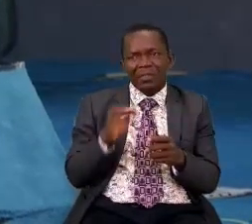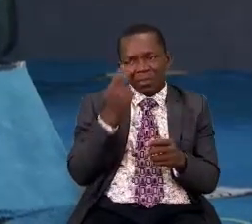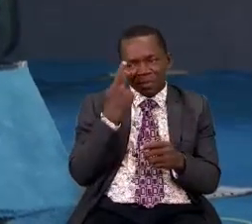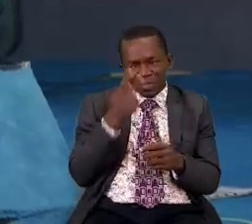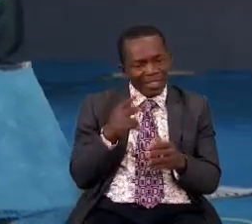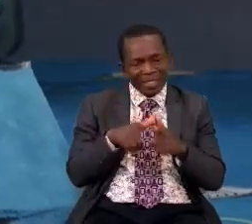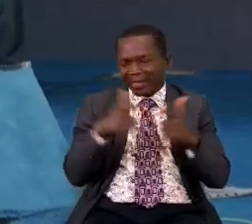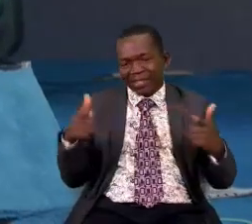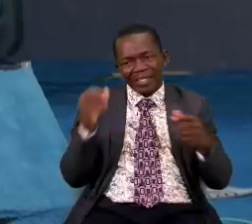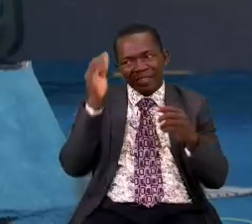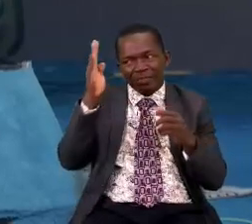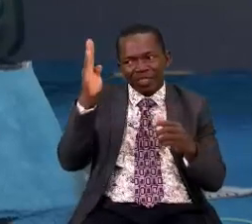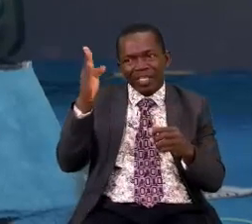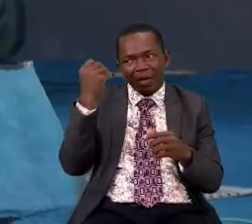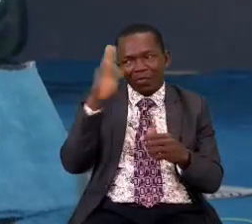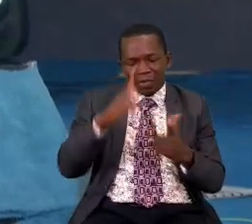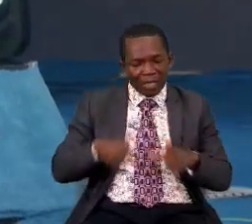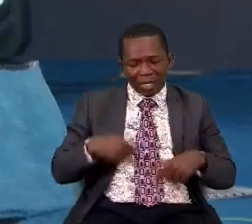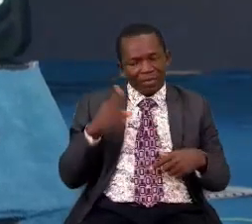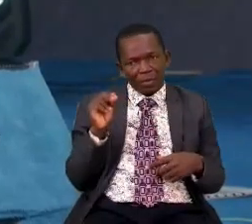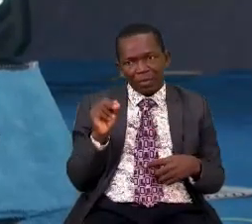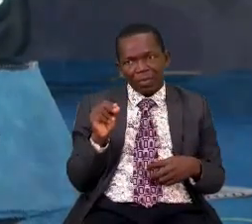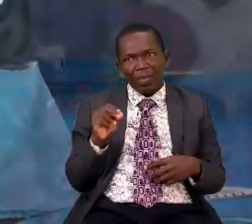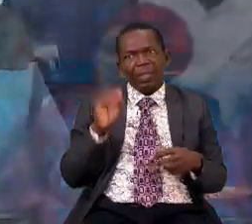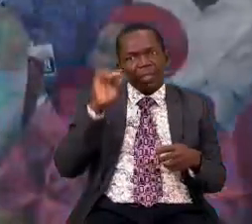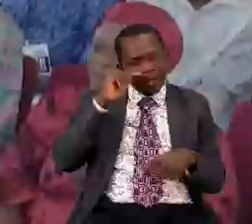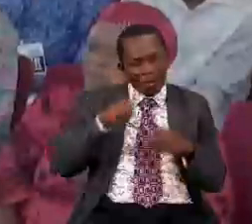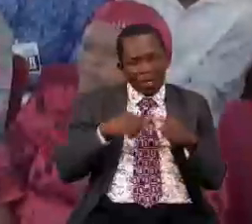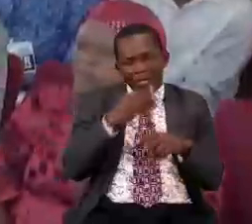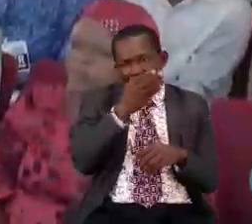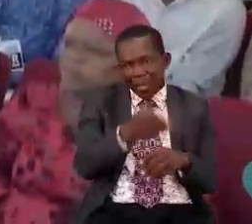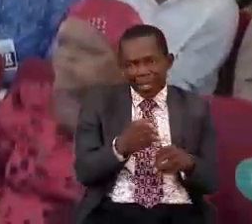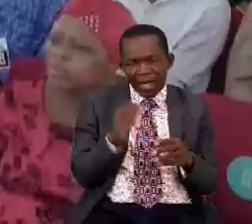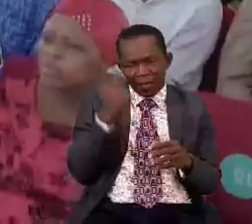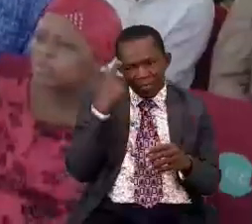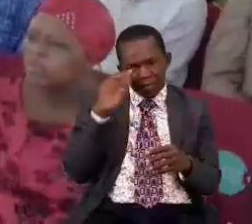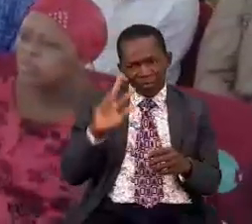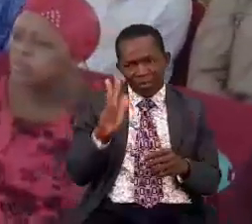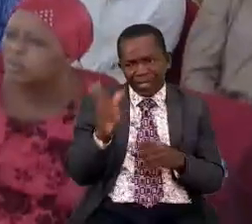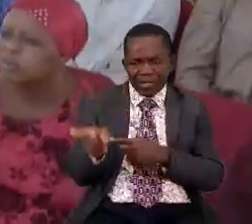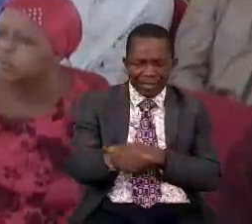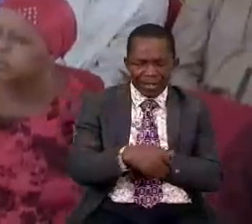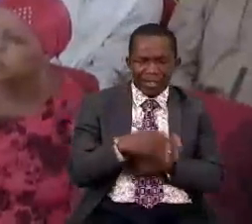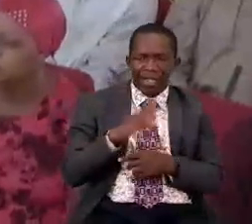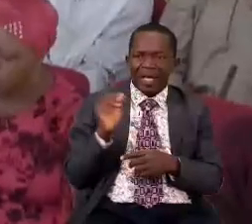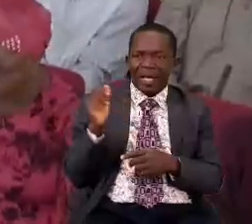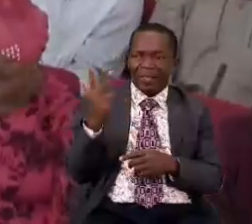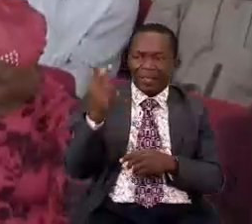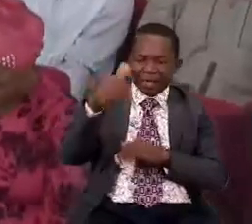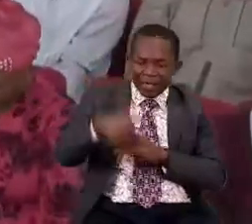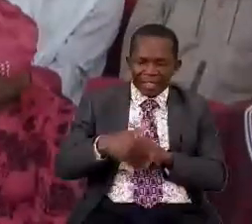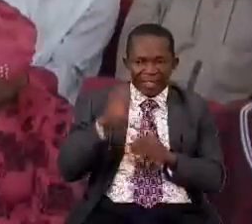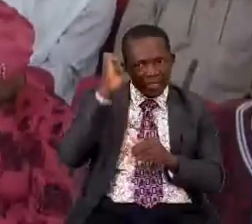spraying it was still Lord I'm still waiting I'm in suspense what will you help me to do